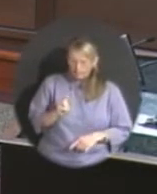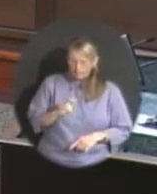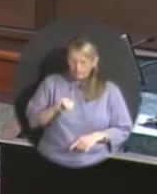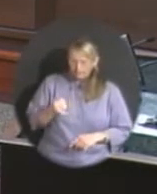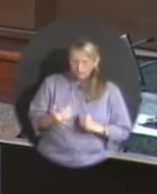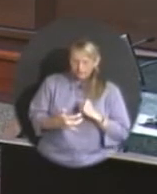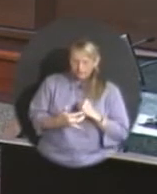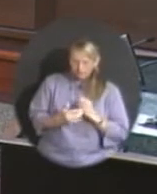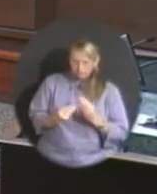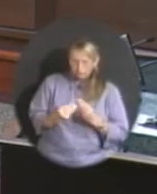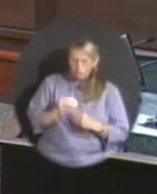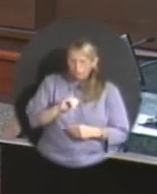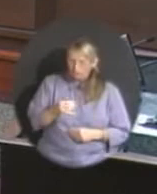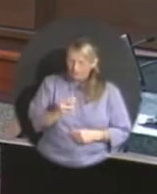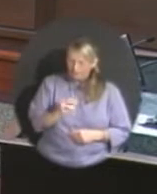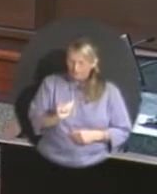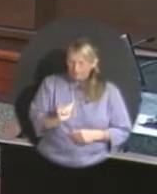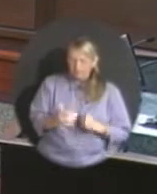$459,900 as presented.